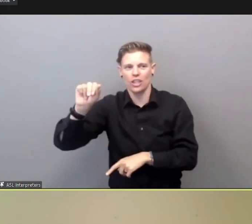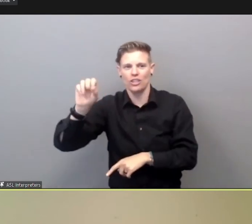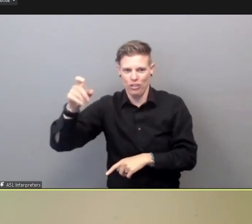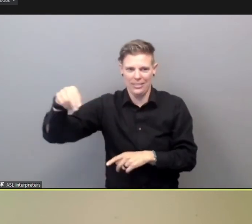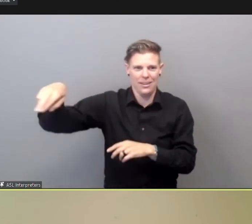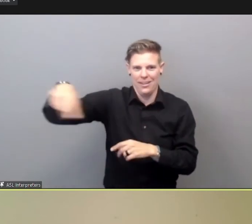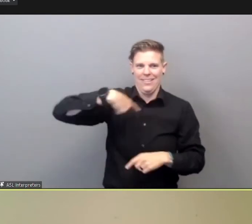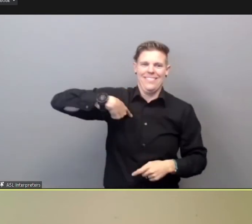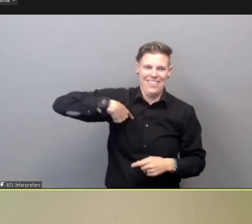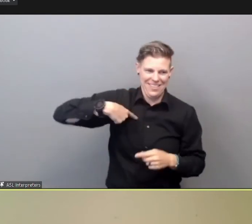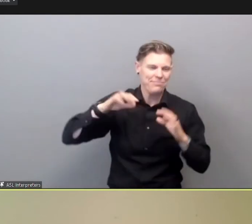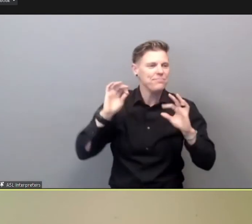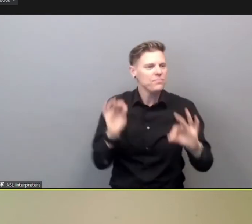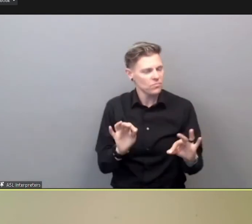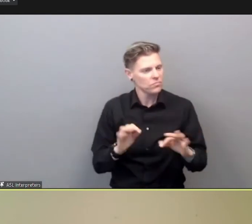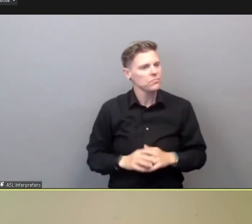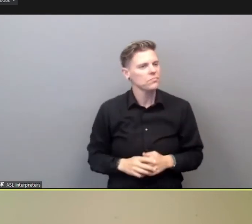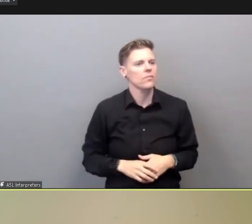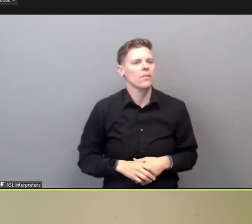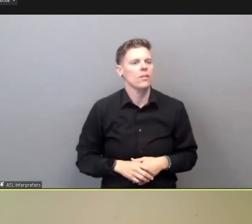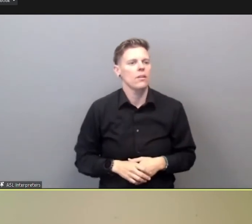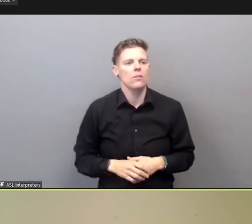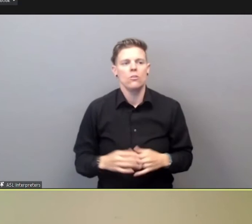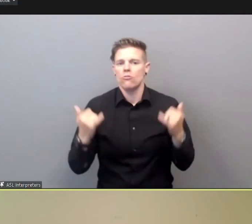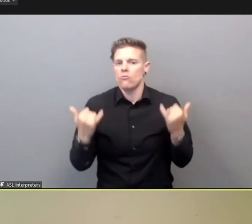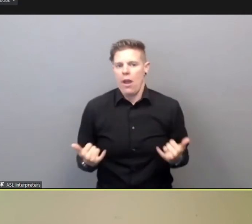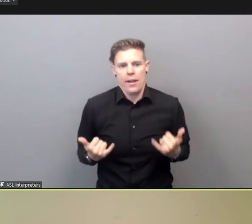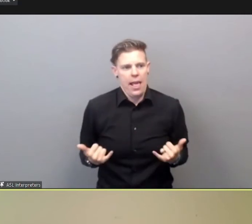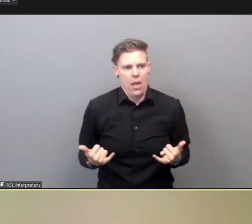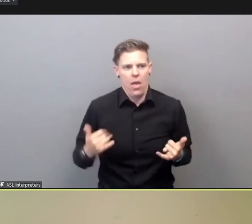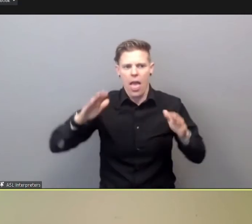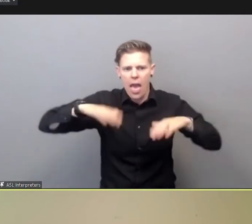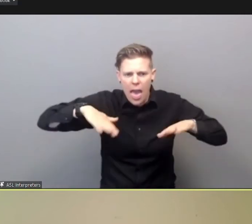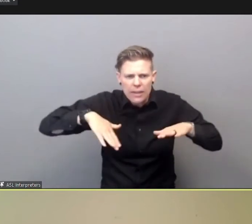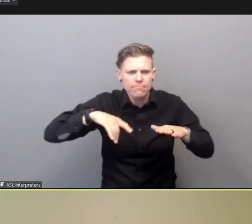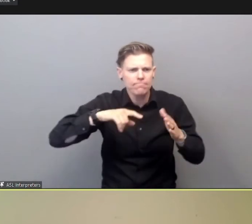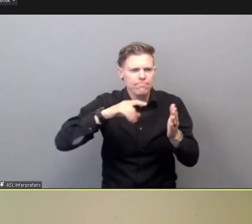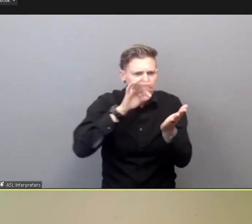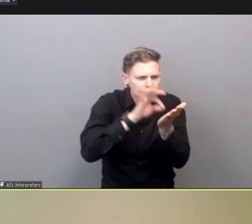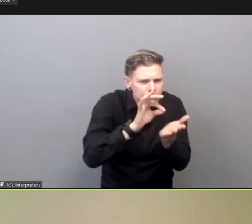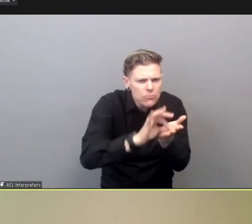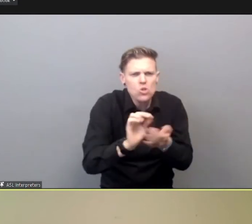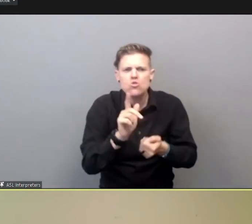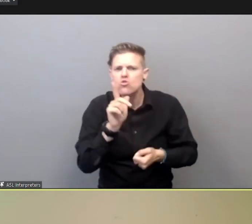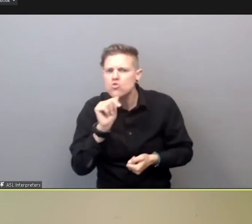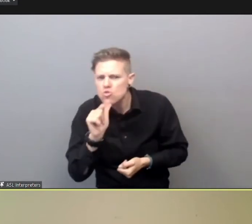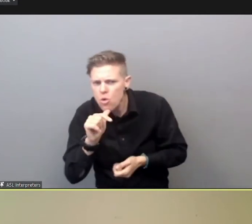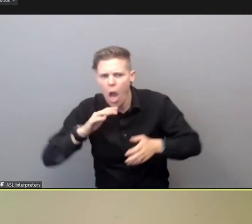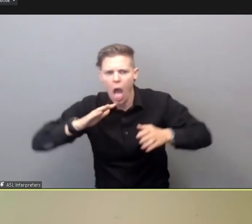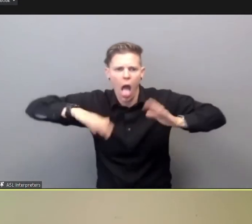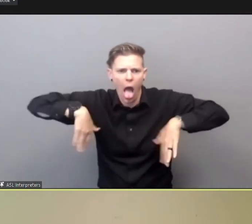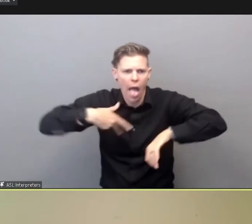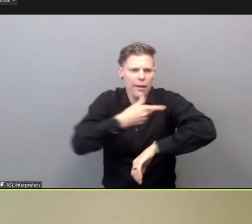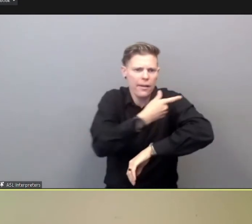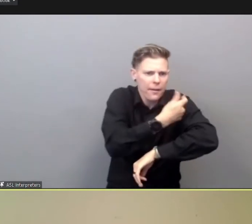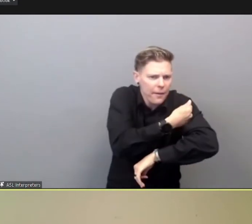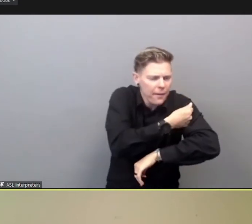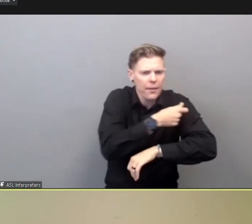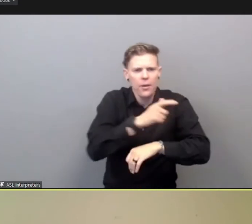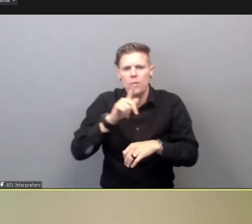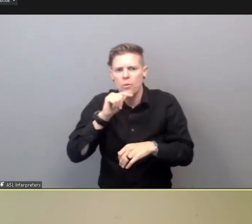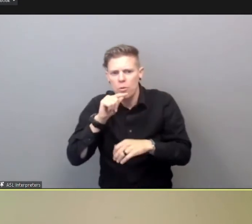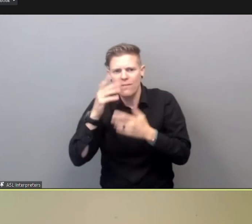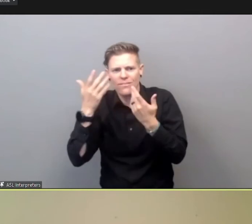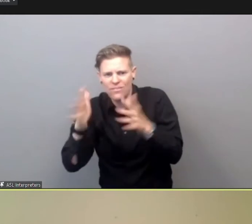At this time, we have not tracked that information. So we've not collected information on what the impact